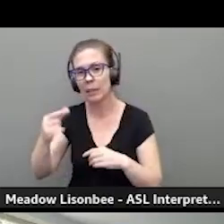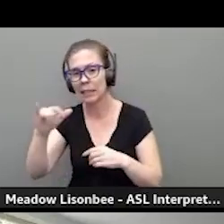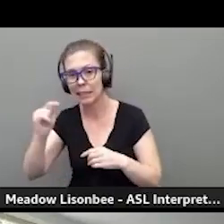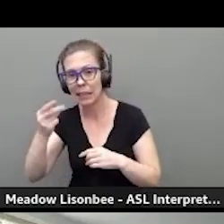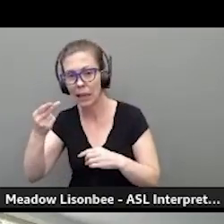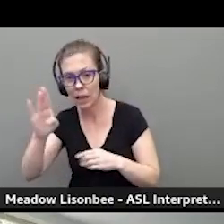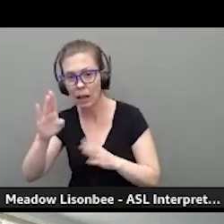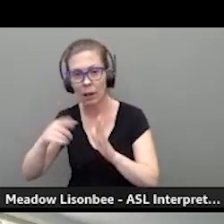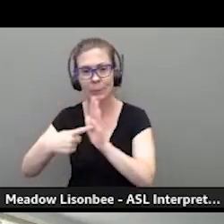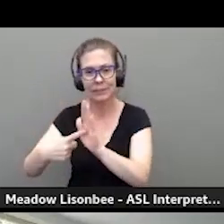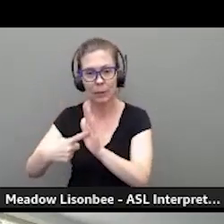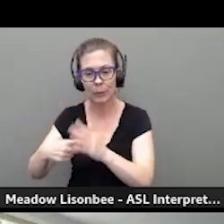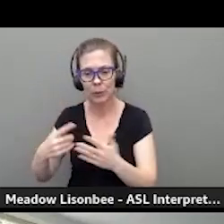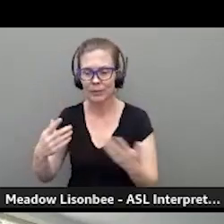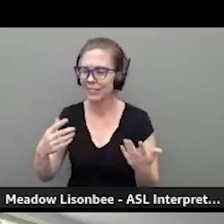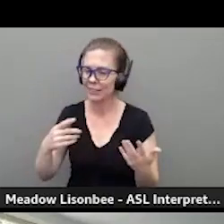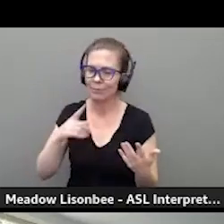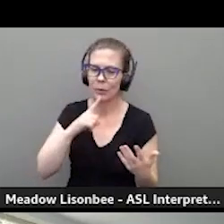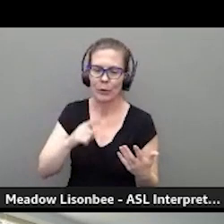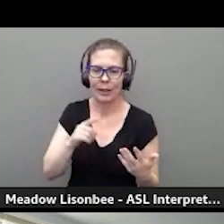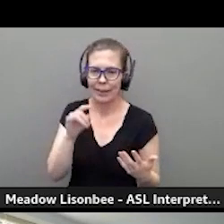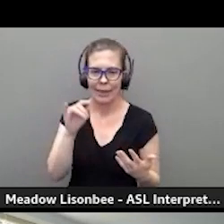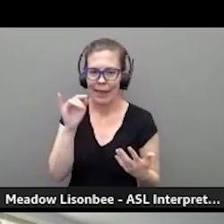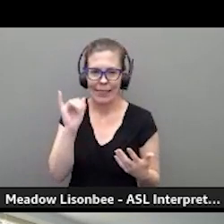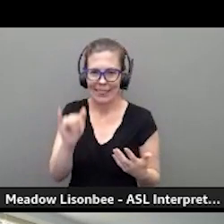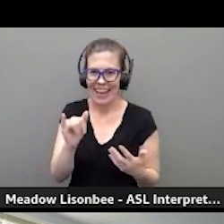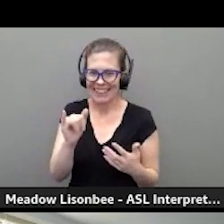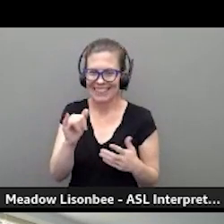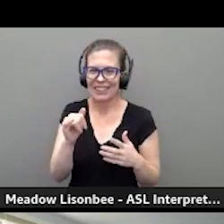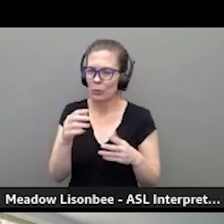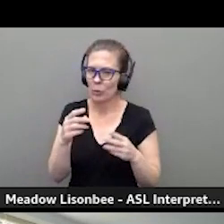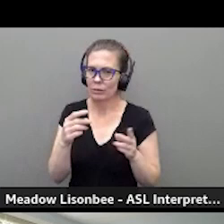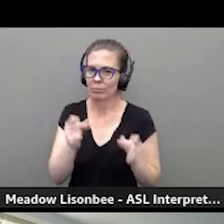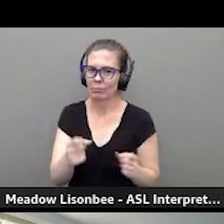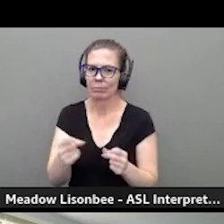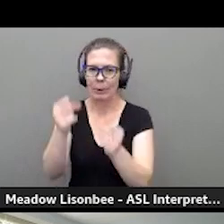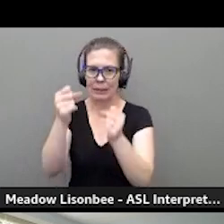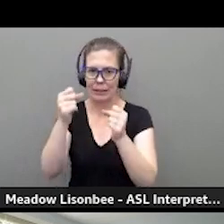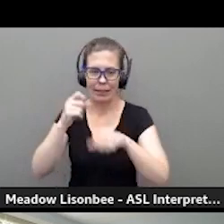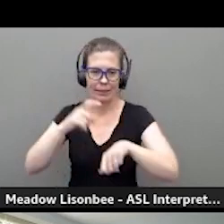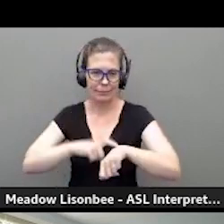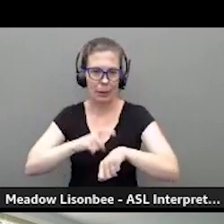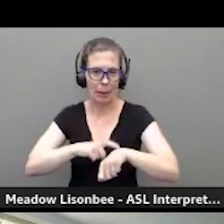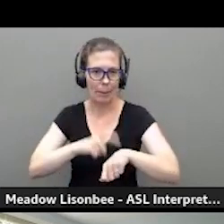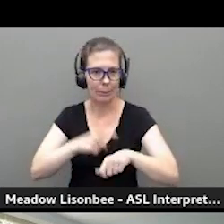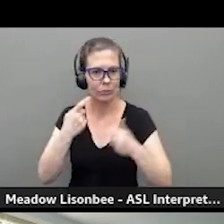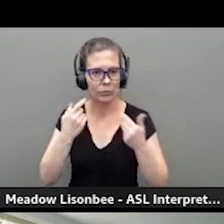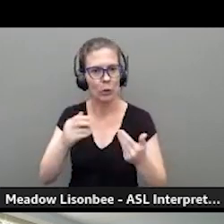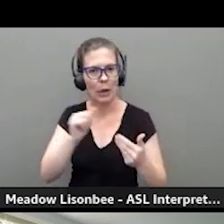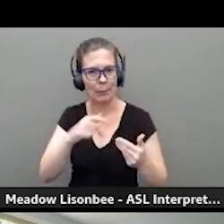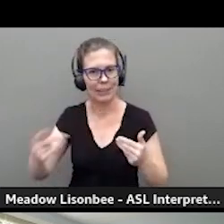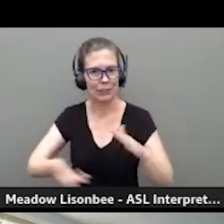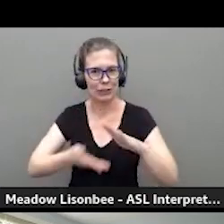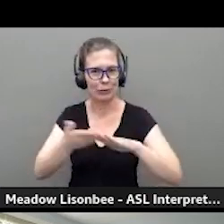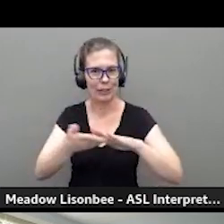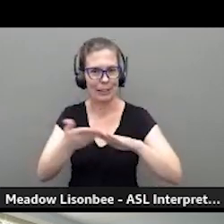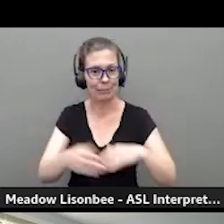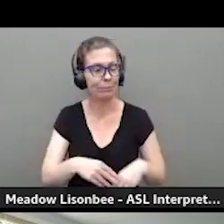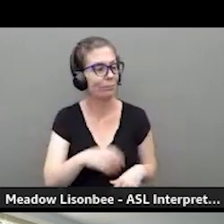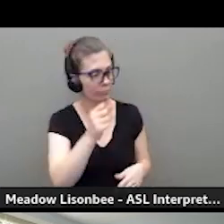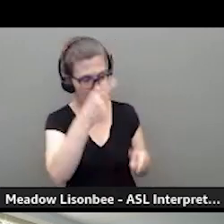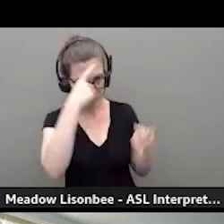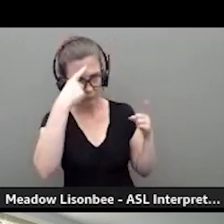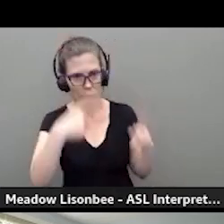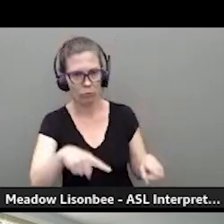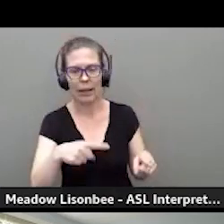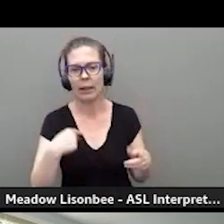samples, and it's just gonna expedite the amount of time it takes you to get an application up and running. Absolutely. And I'm